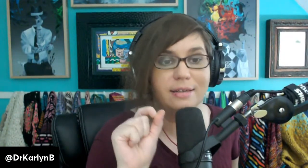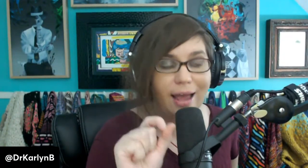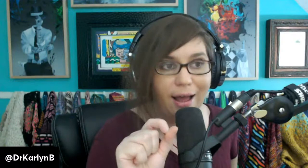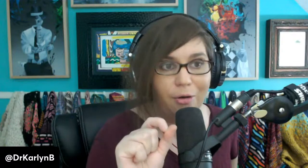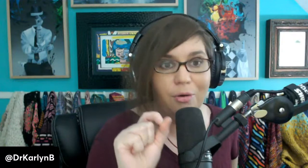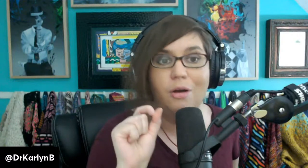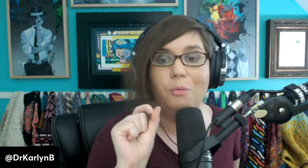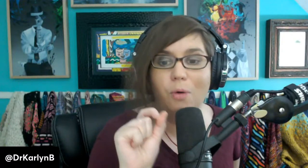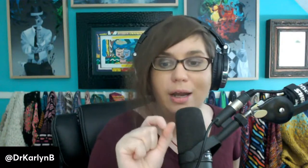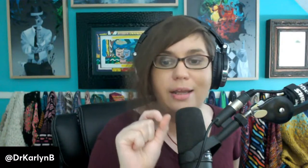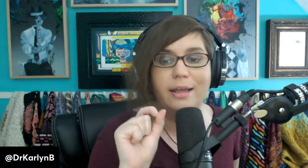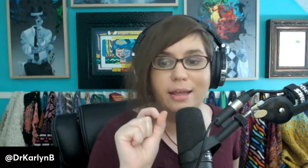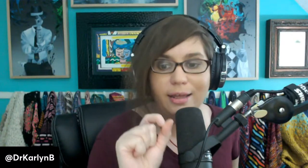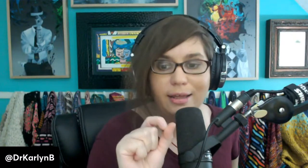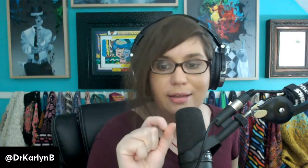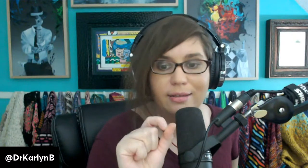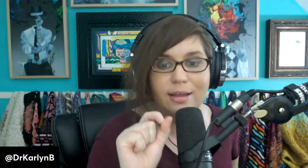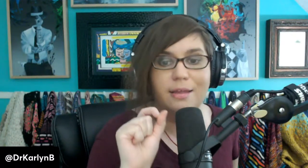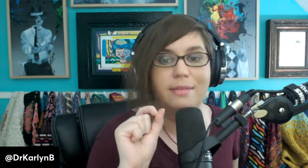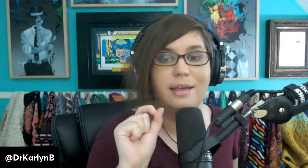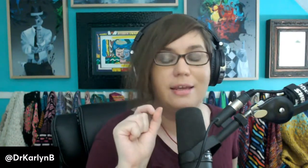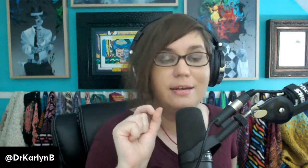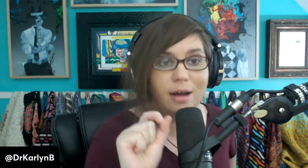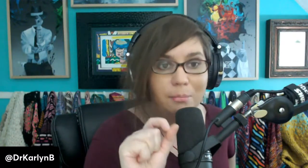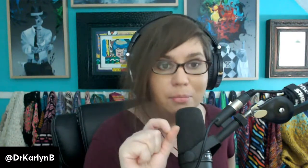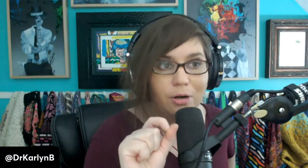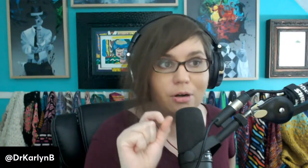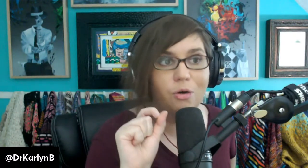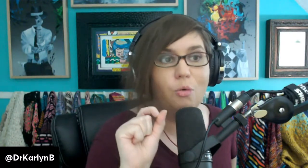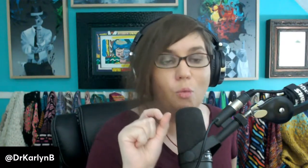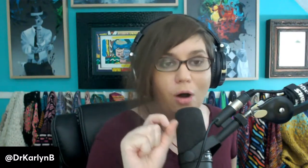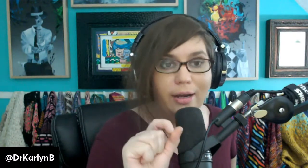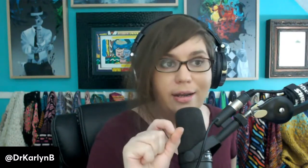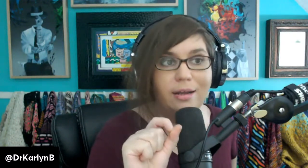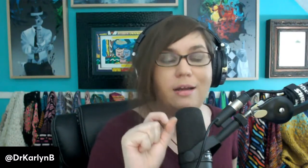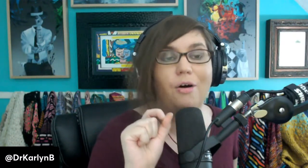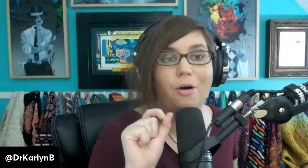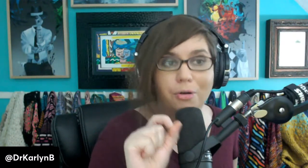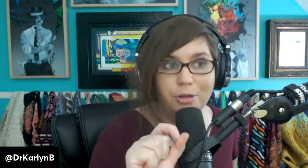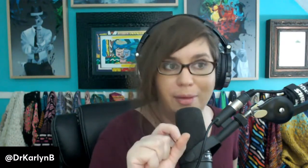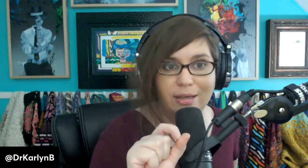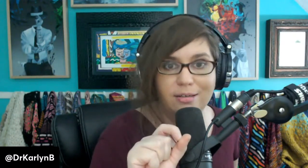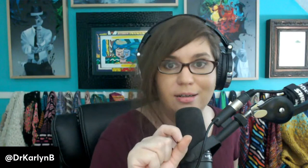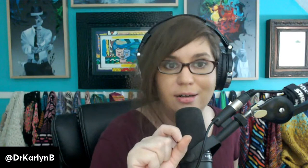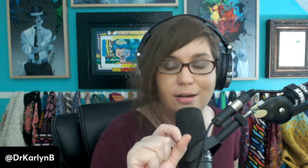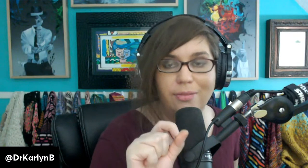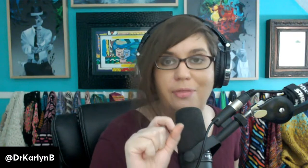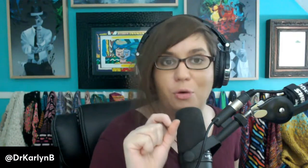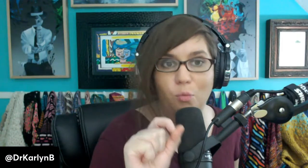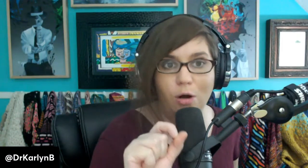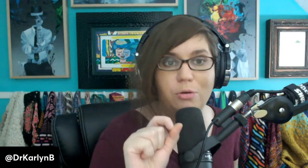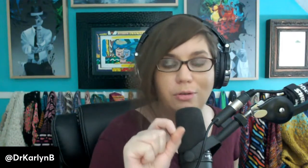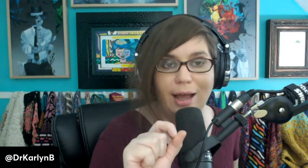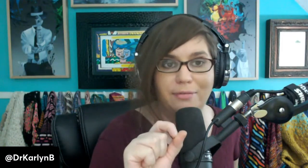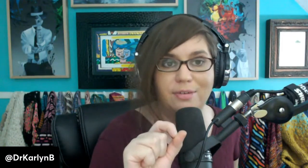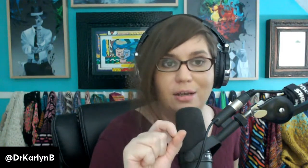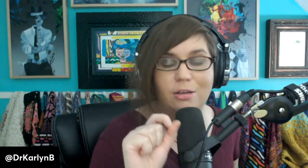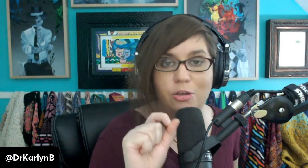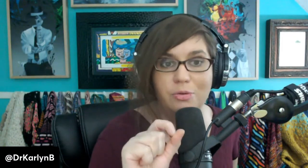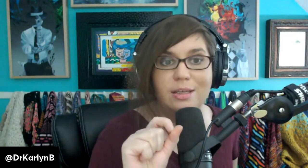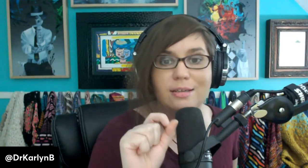Because now, what is the number one argument that the woke